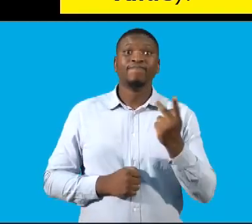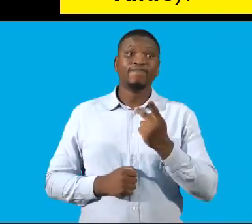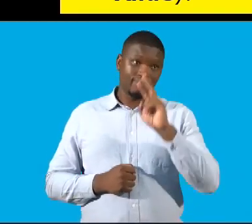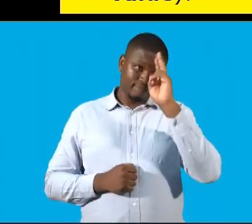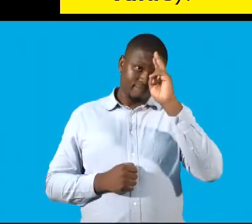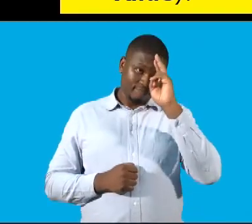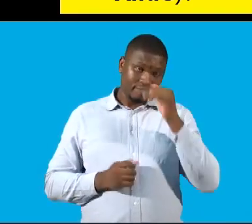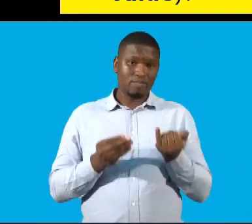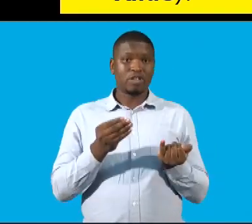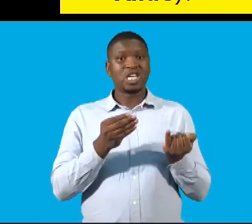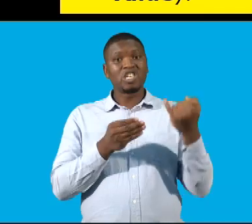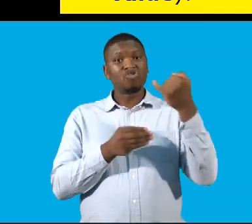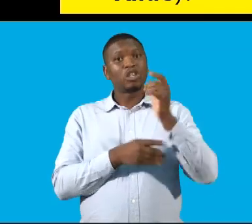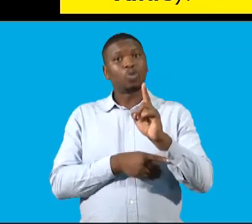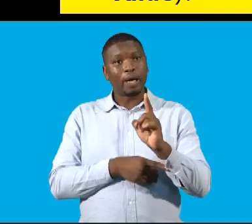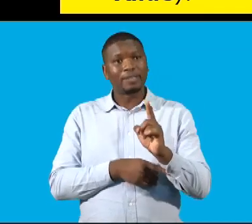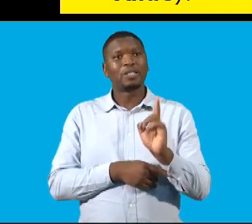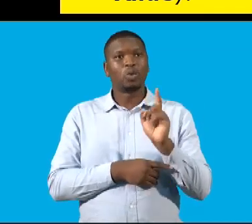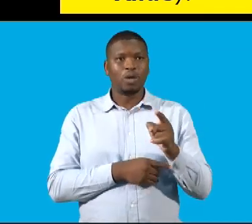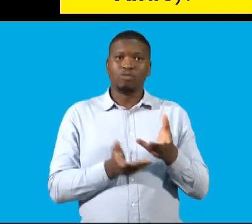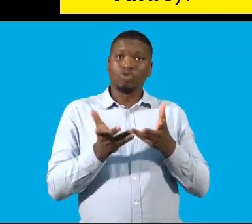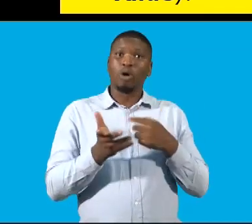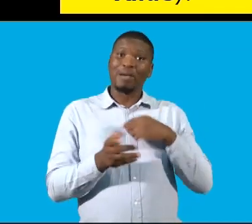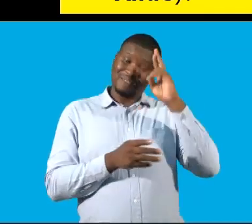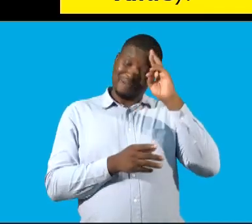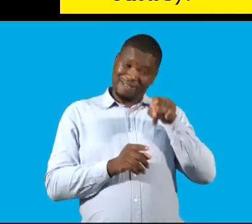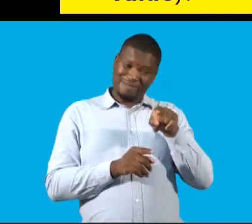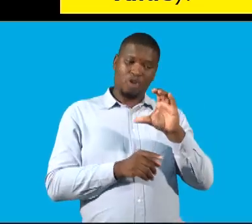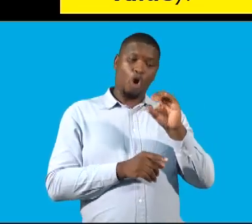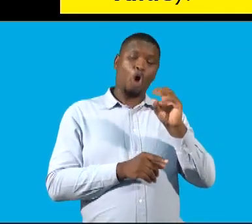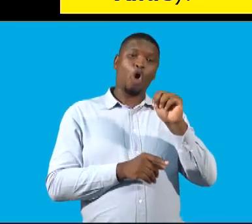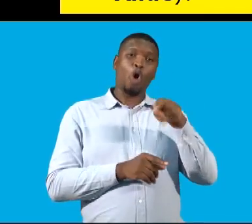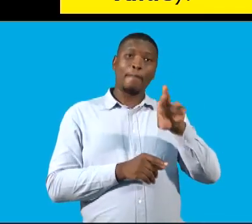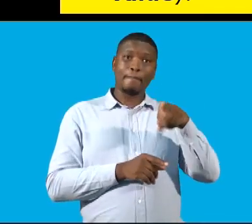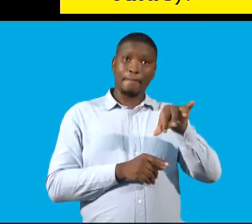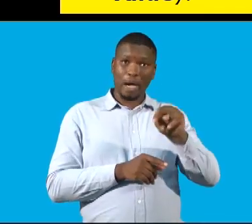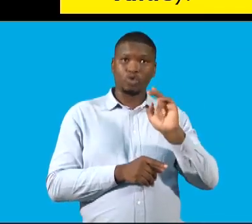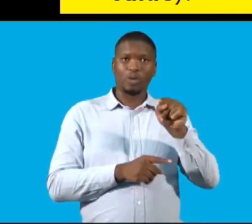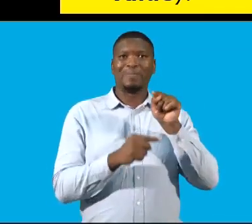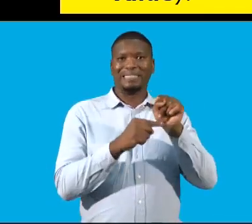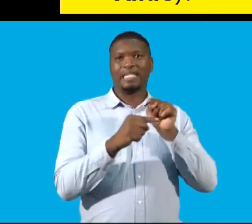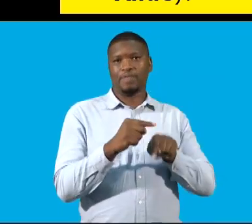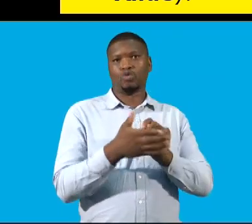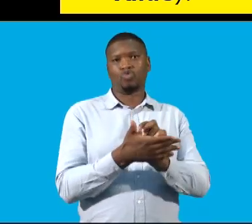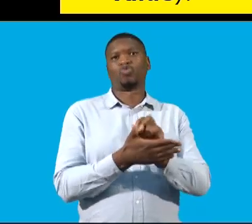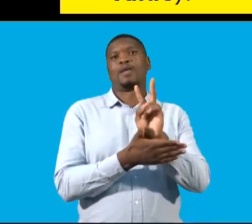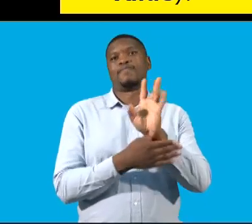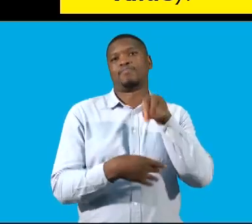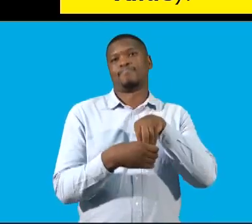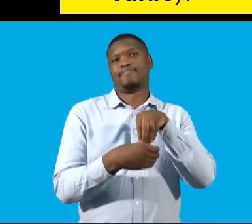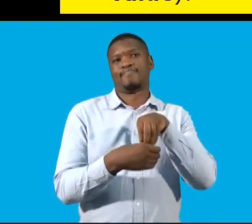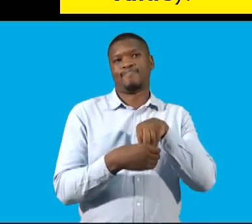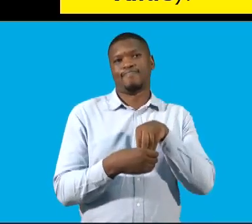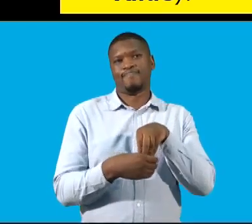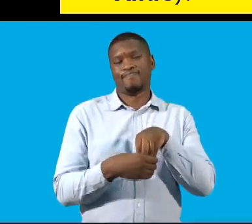And remember, our interest is, yes, per annum, but because it's compounded monthly, it will be divided within